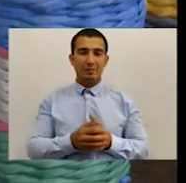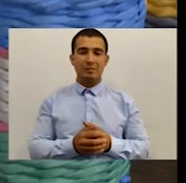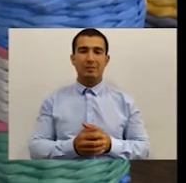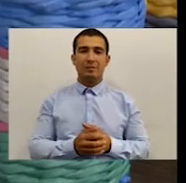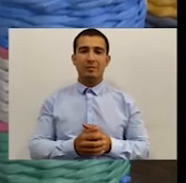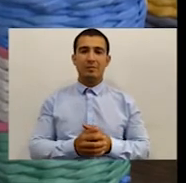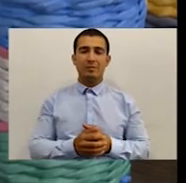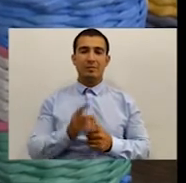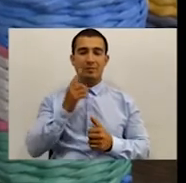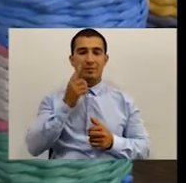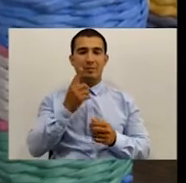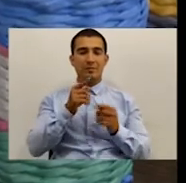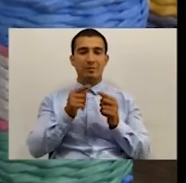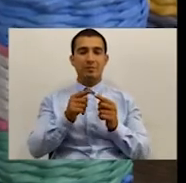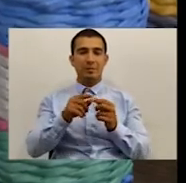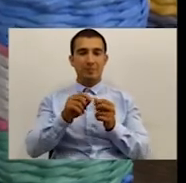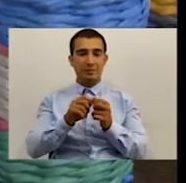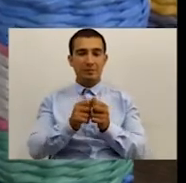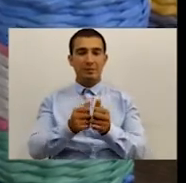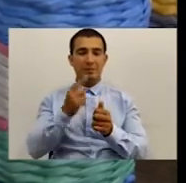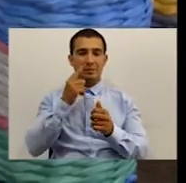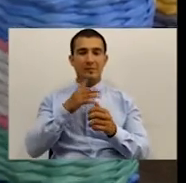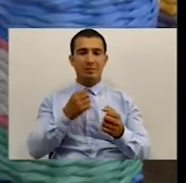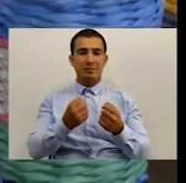tortib, tarang qilib o'raymiz.